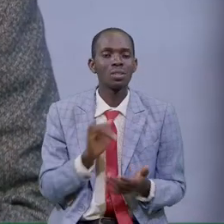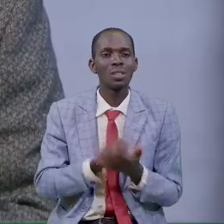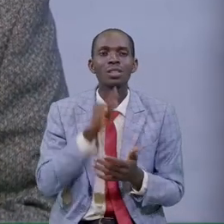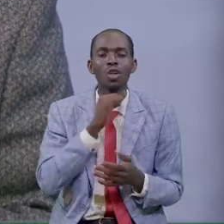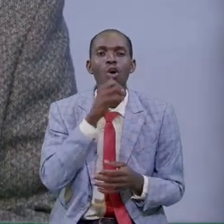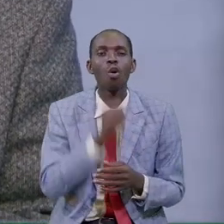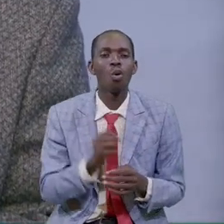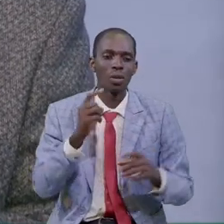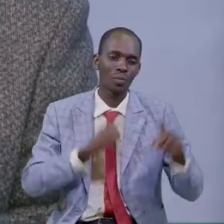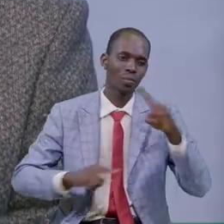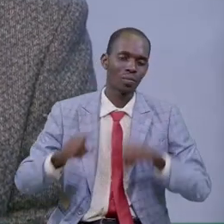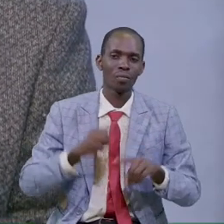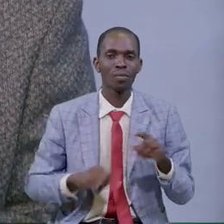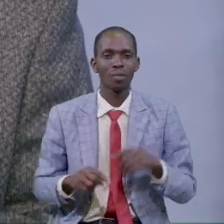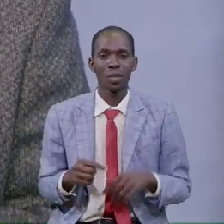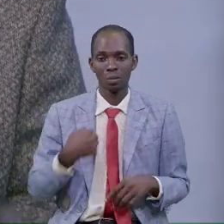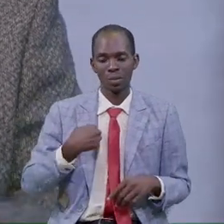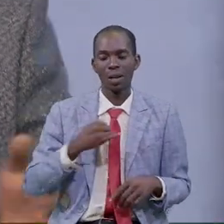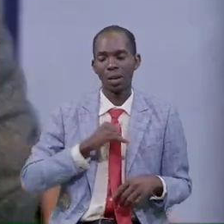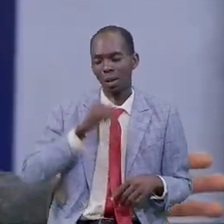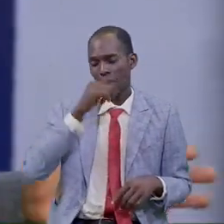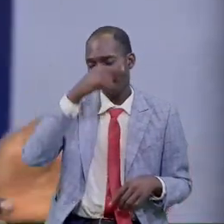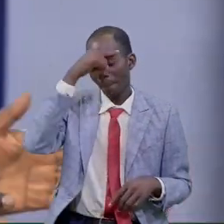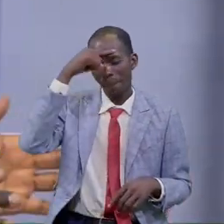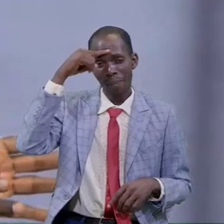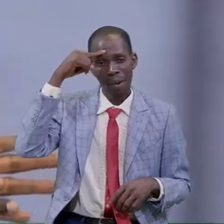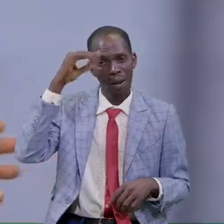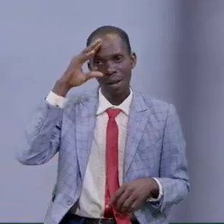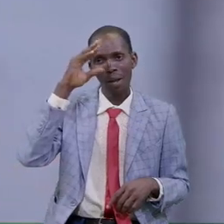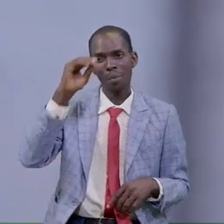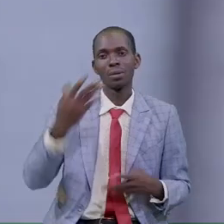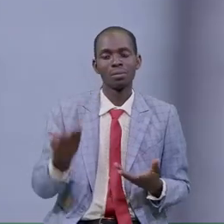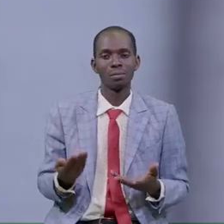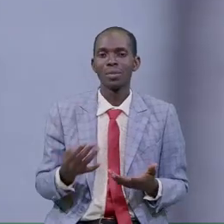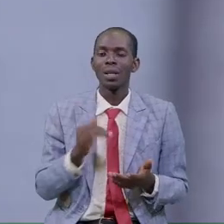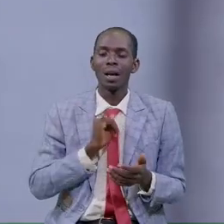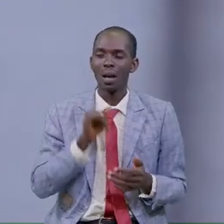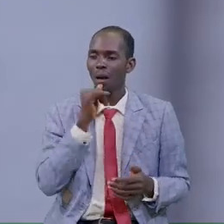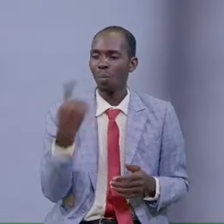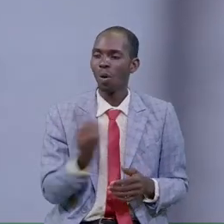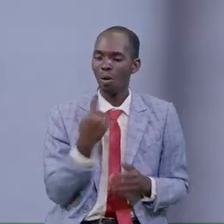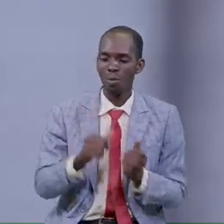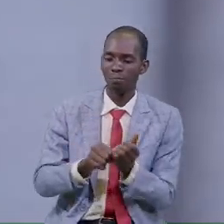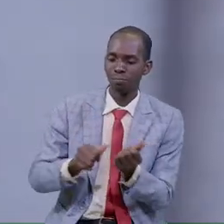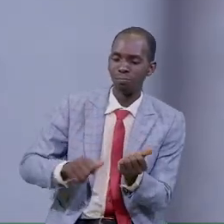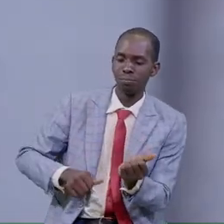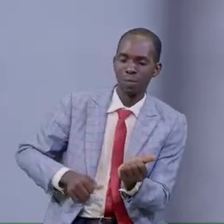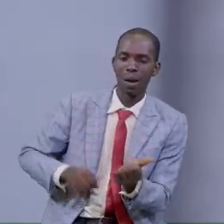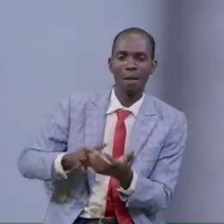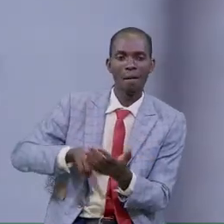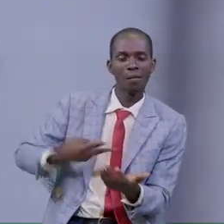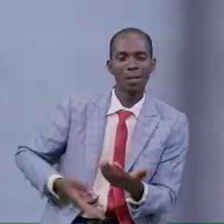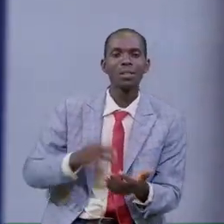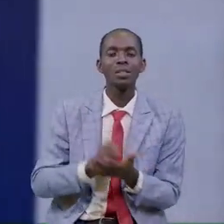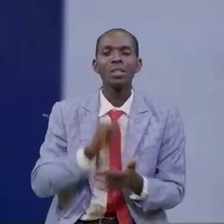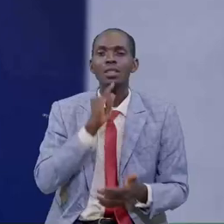I'm la vieille langue. Man. Je suis un homme noir. I'm backward. Je suis un That's homme de revers. Old tongue. C'est l'ancienne langue. You will